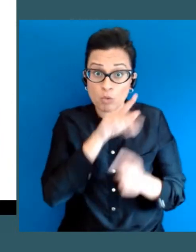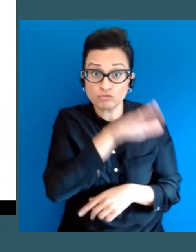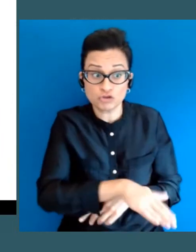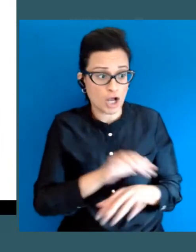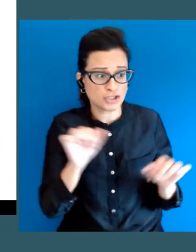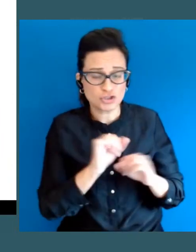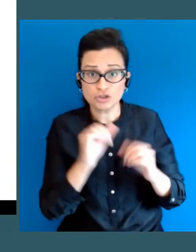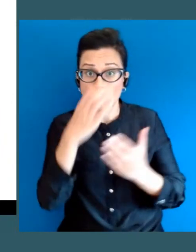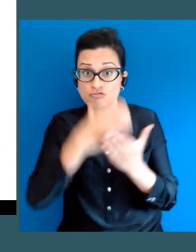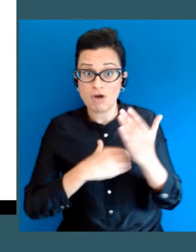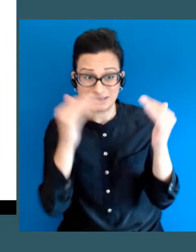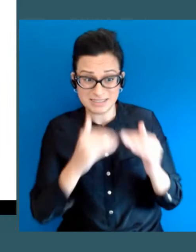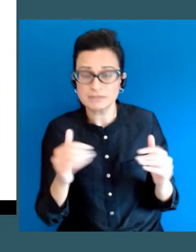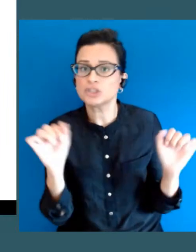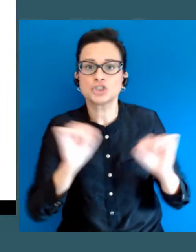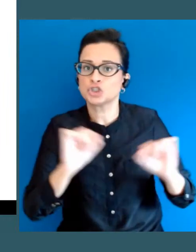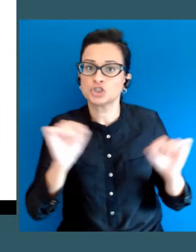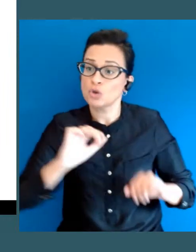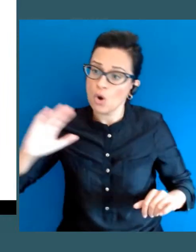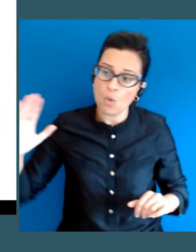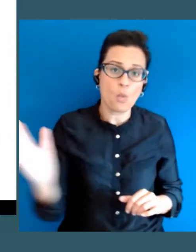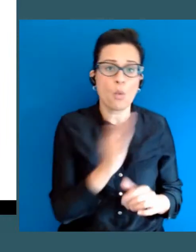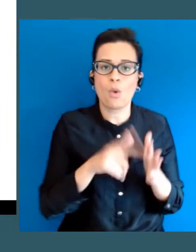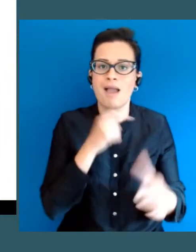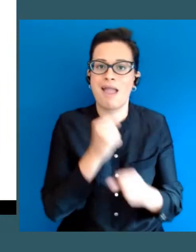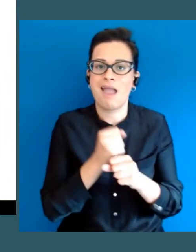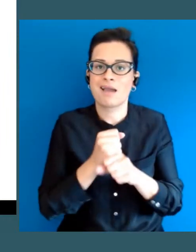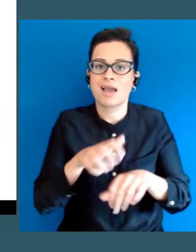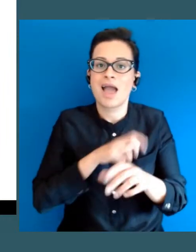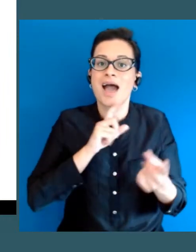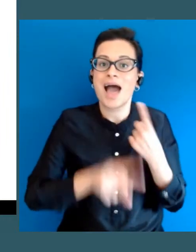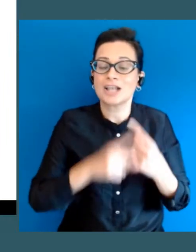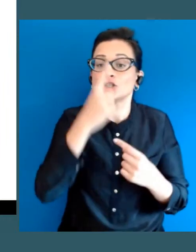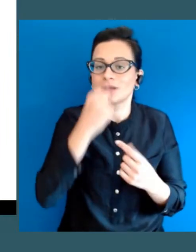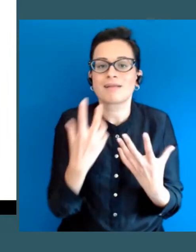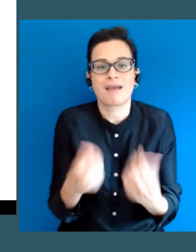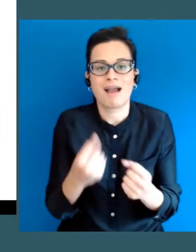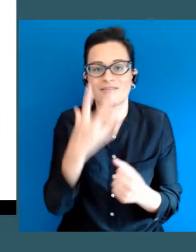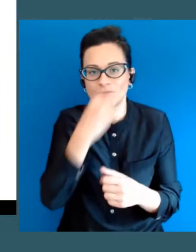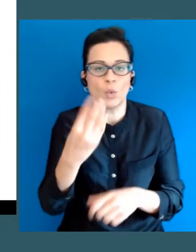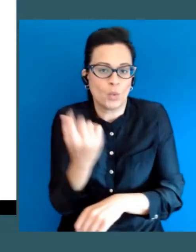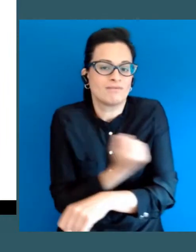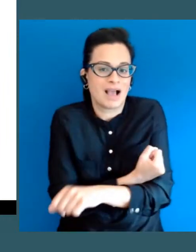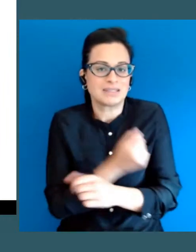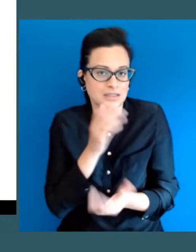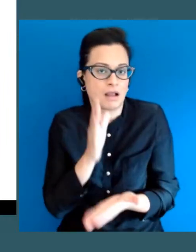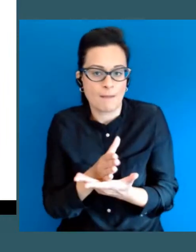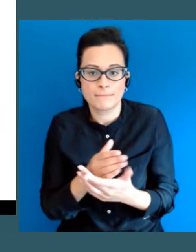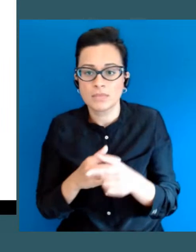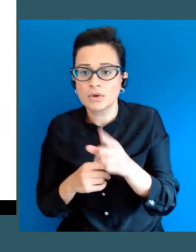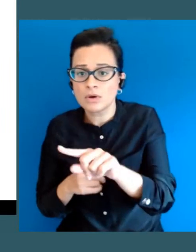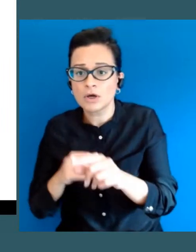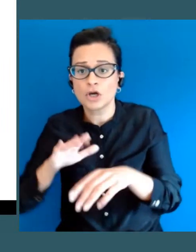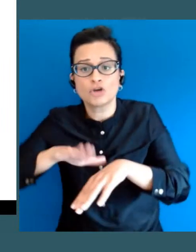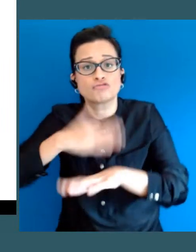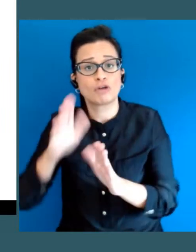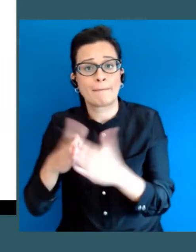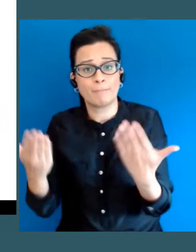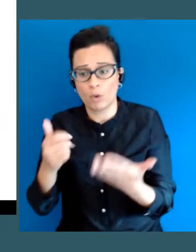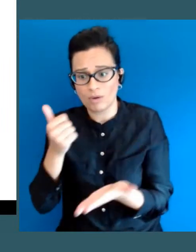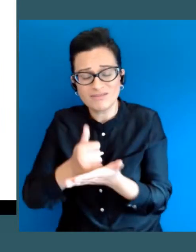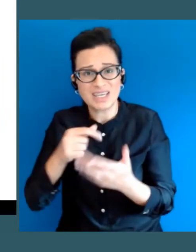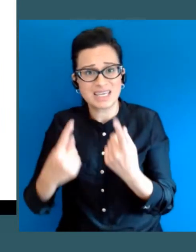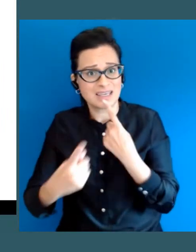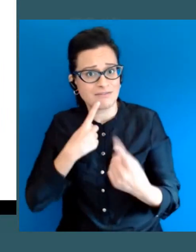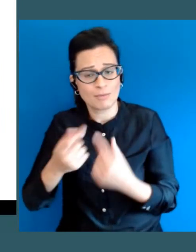category. So pretty much everyone with egg allergy can have an intranasal flu vaccine. And the Green Book is really helpful for guidance. We know 7% of